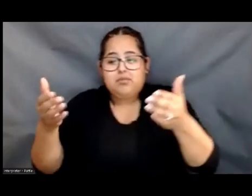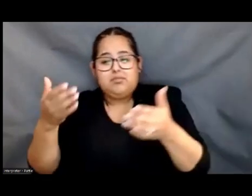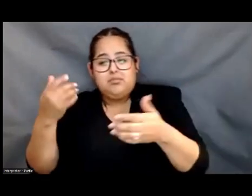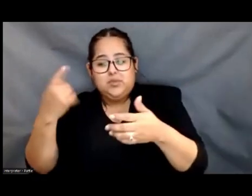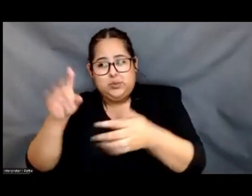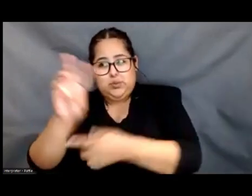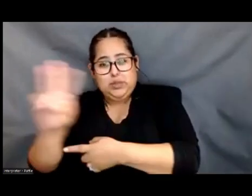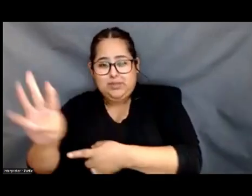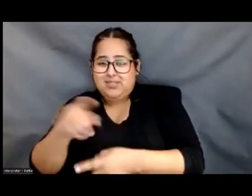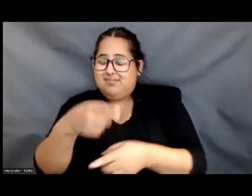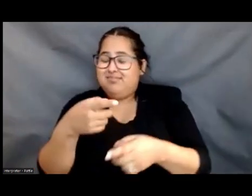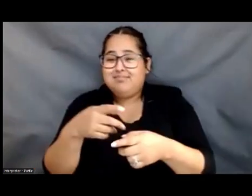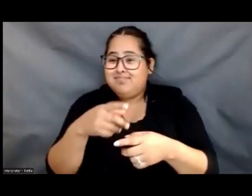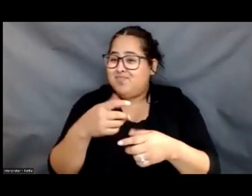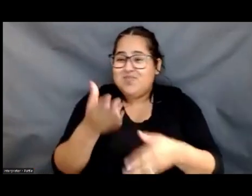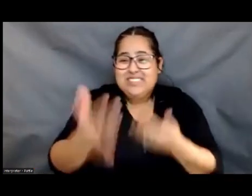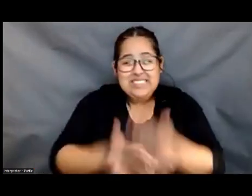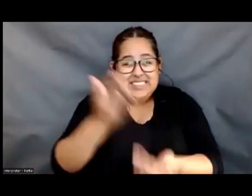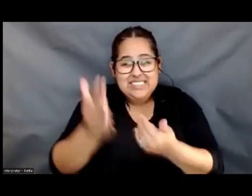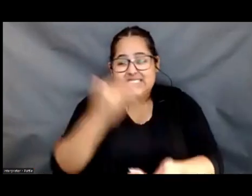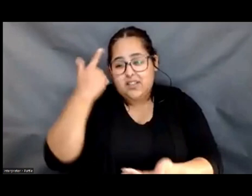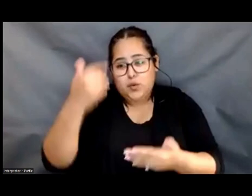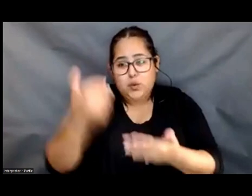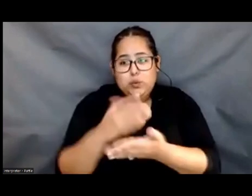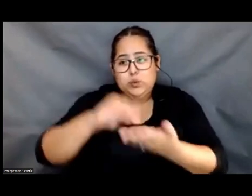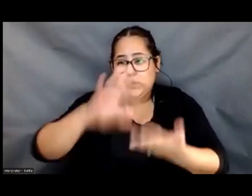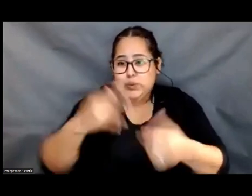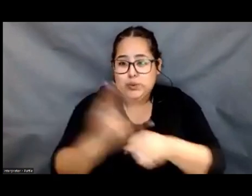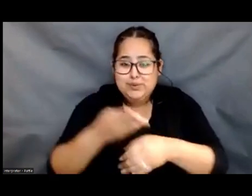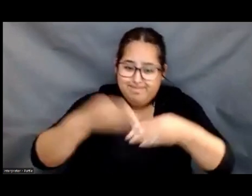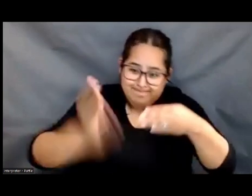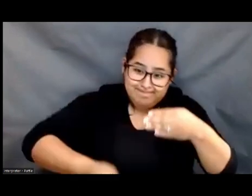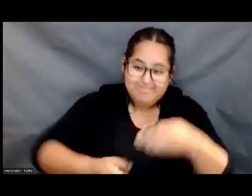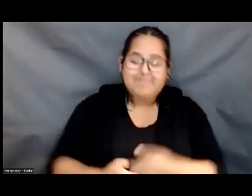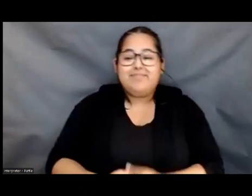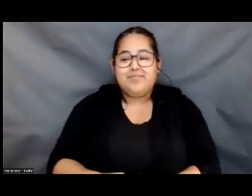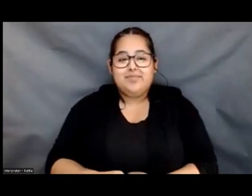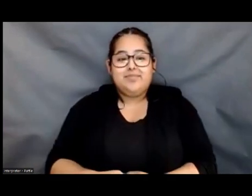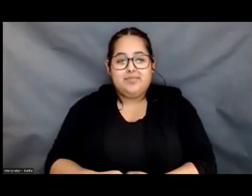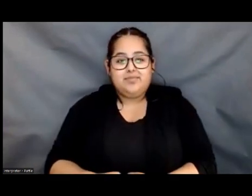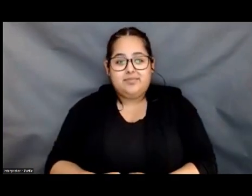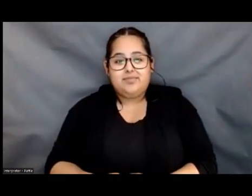on our website, thus a lot easier for students to complete.